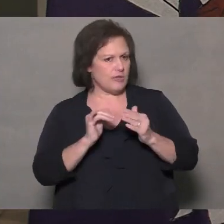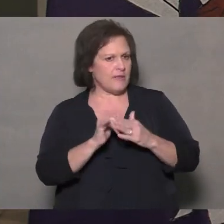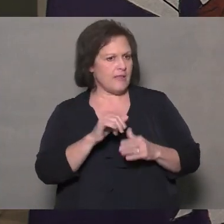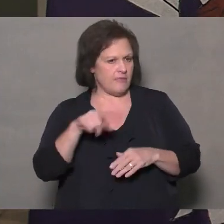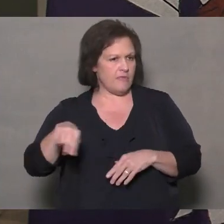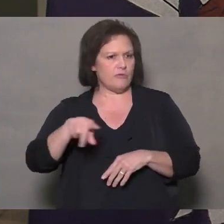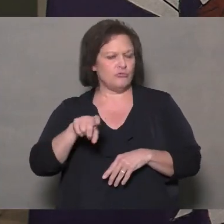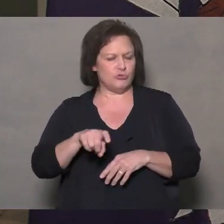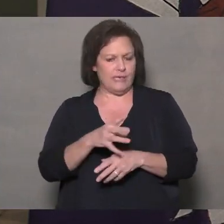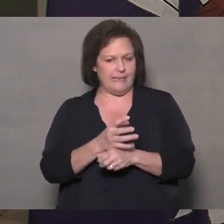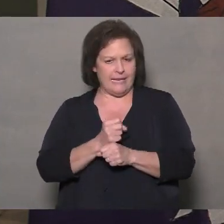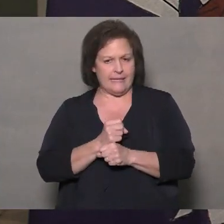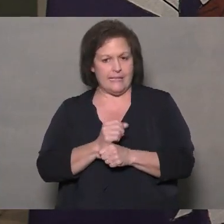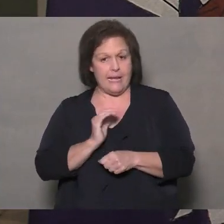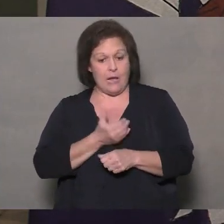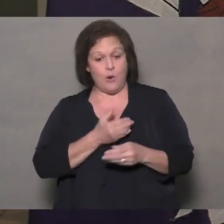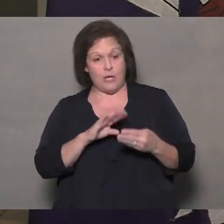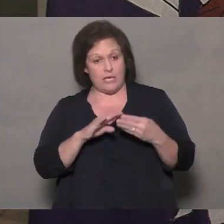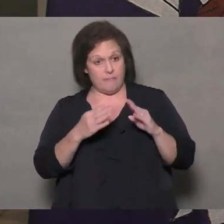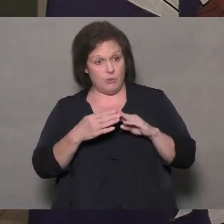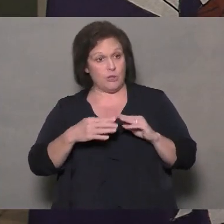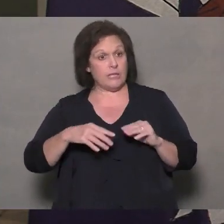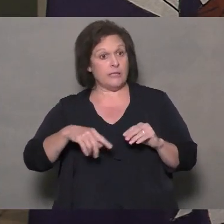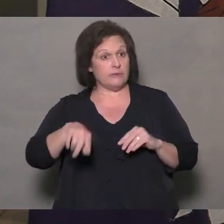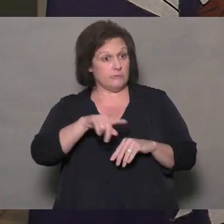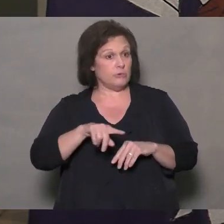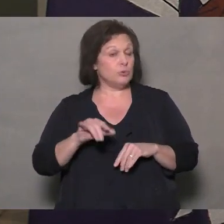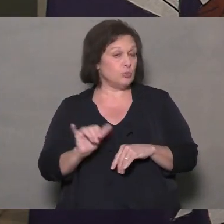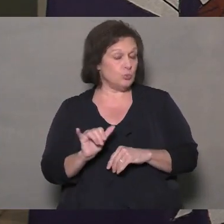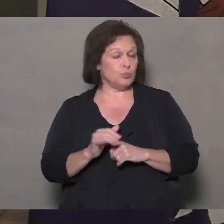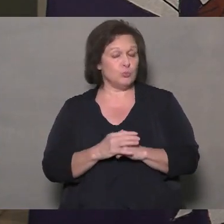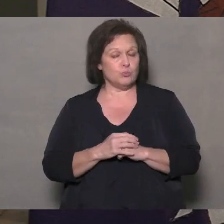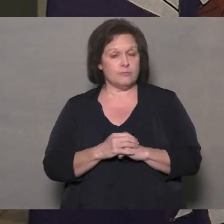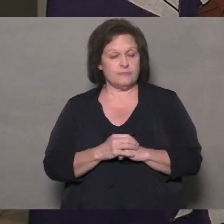deserve, and our community deserves as well.